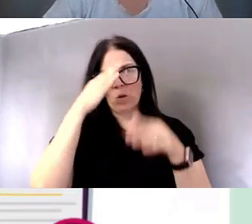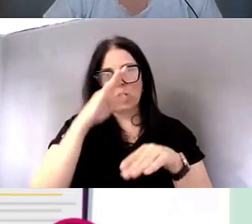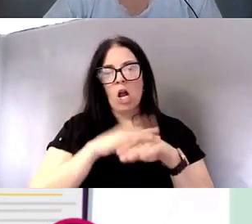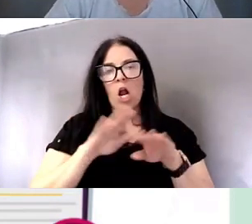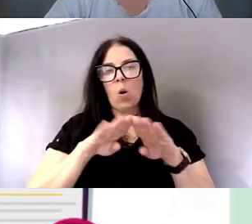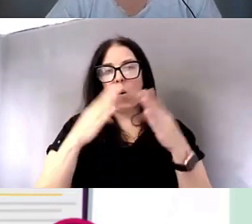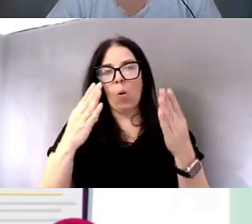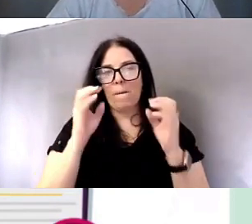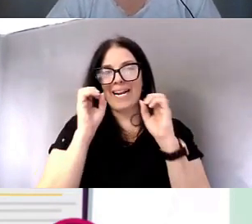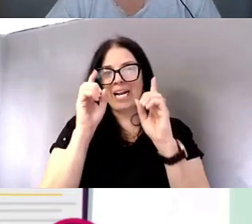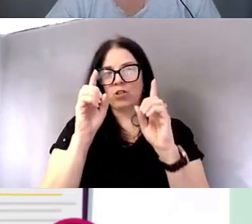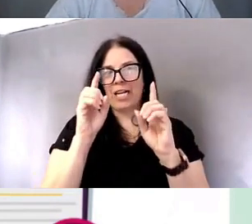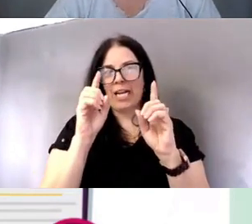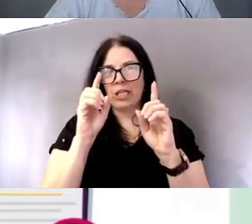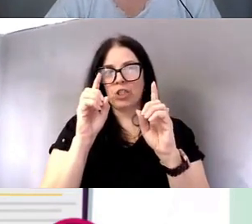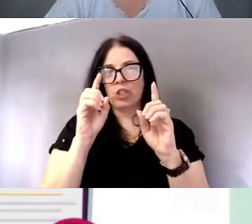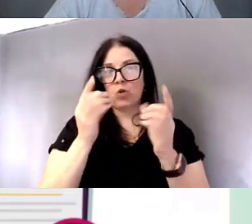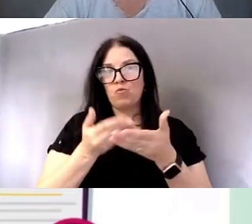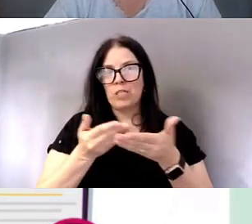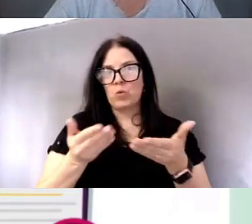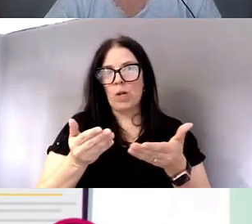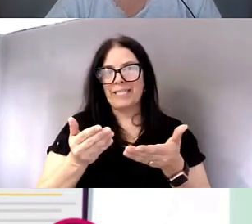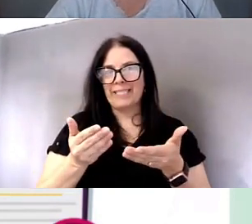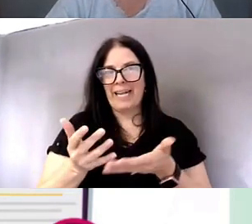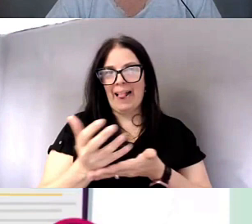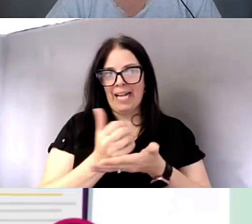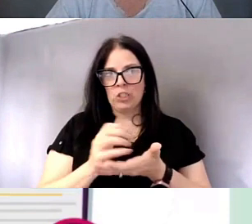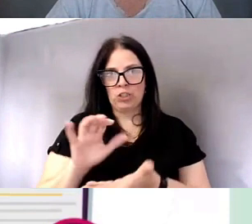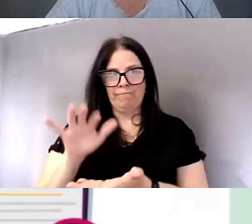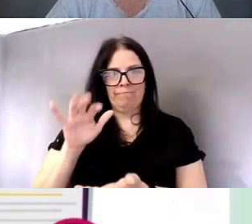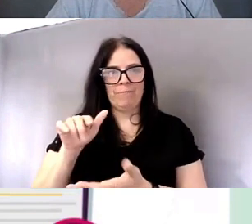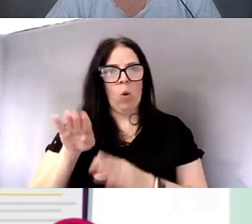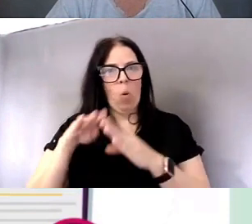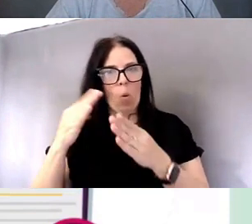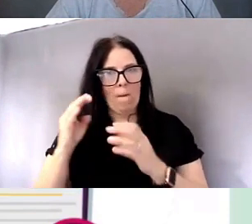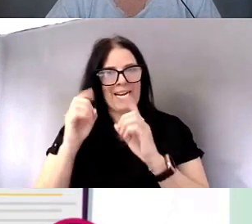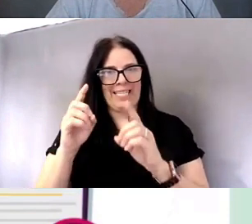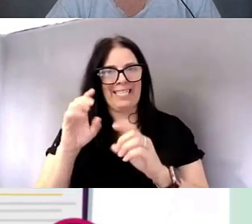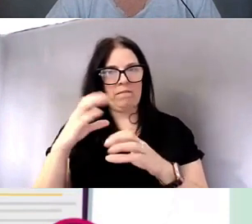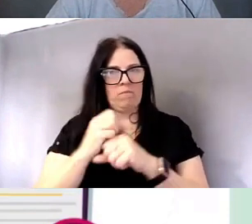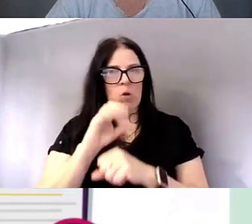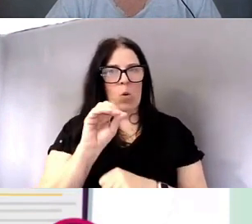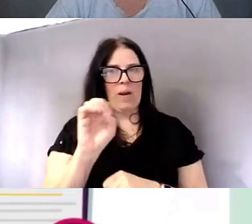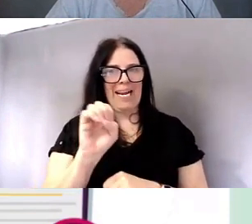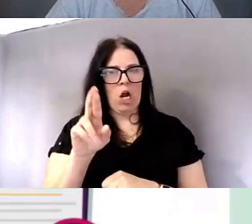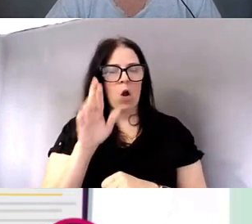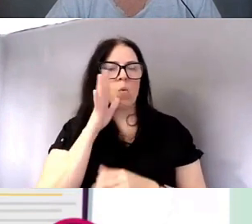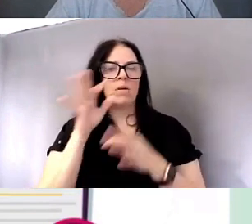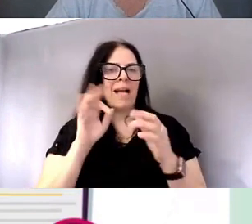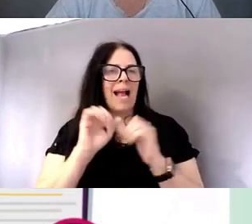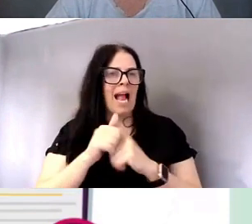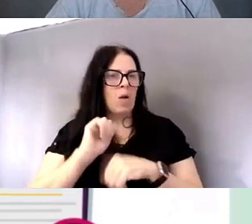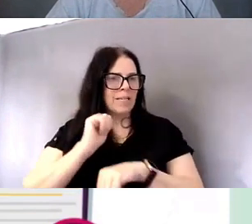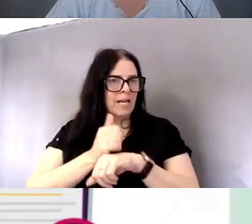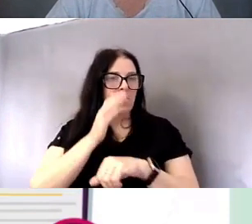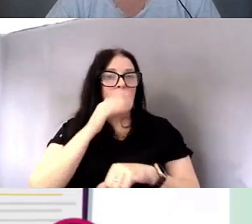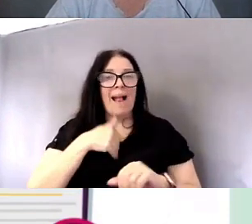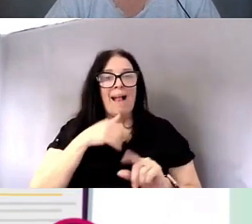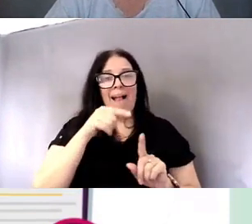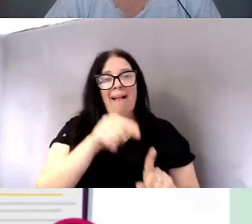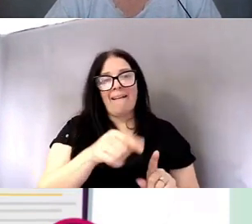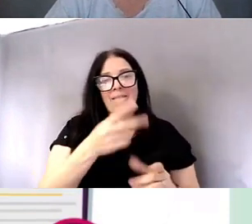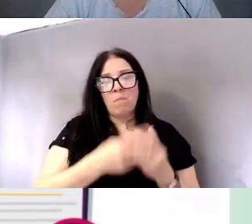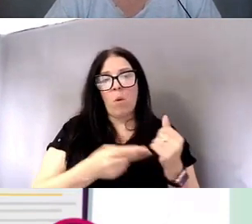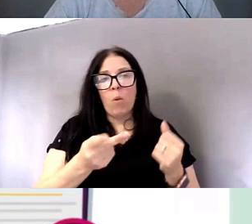educational resources collection. And we are going to talk about how it was set up. We are going to have Christine and Guylaine share information